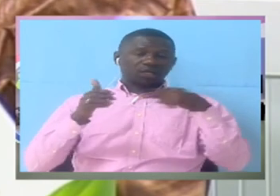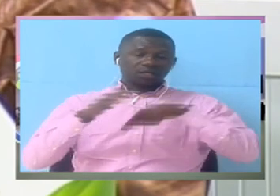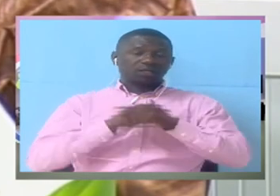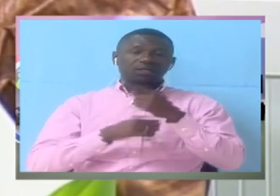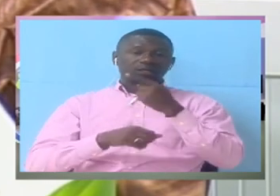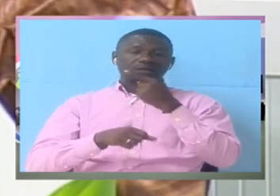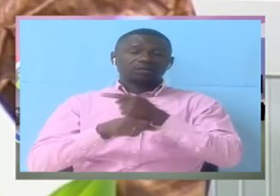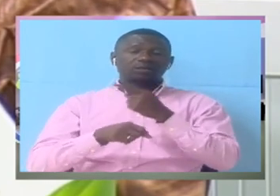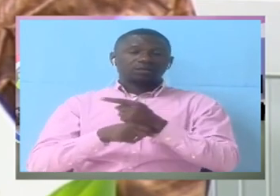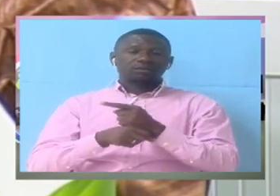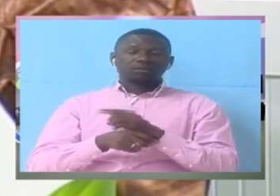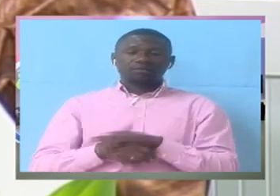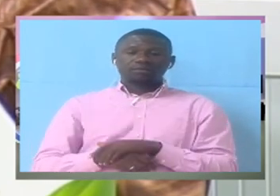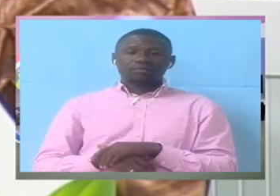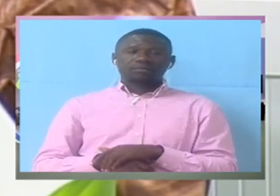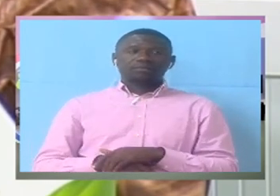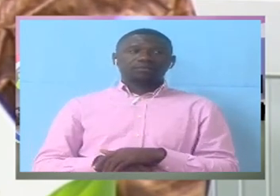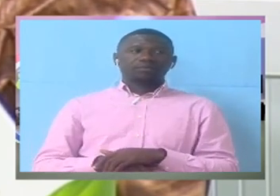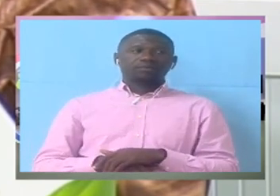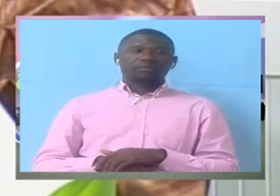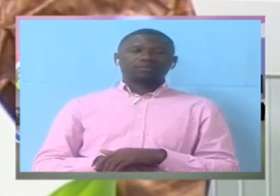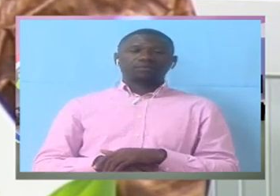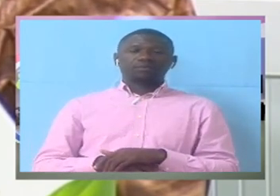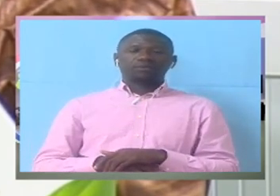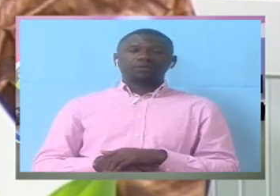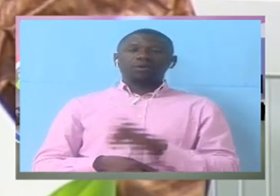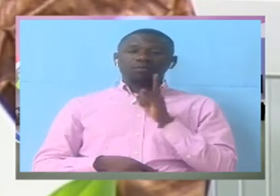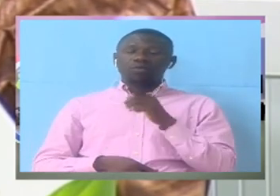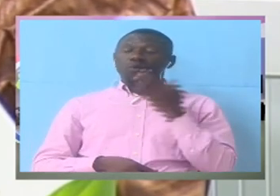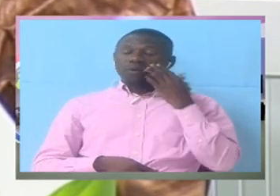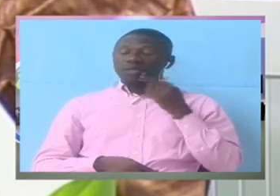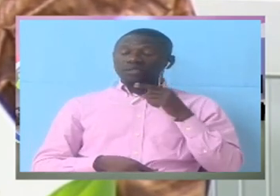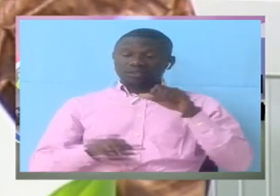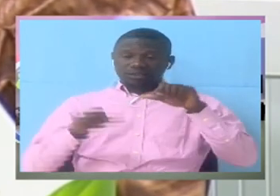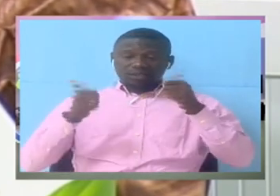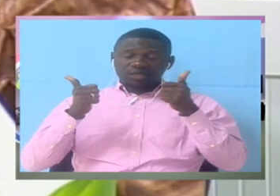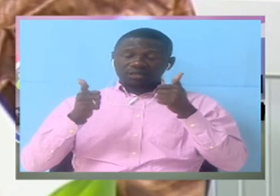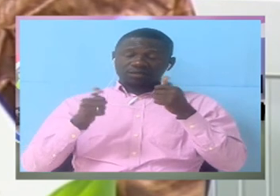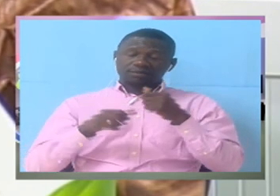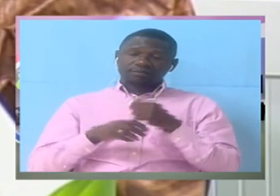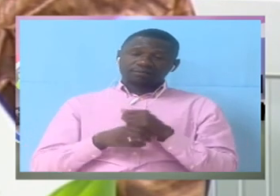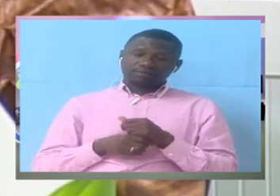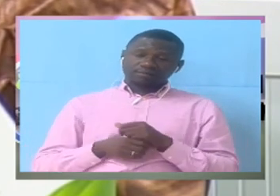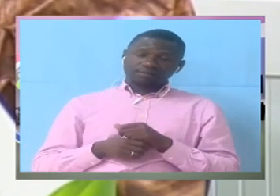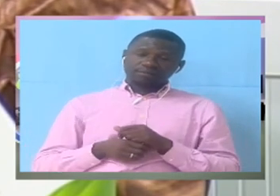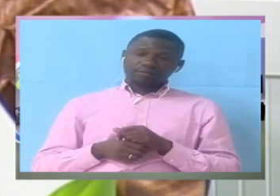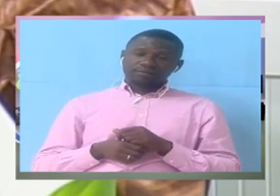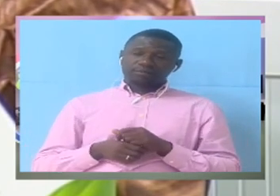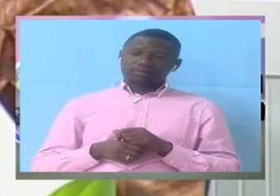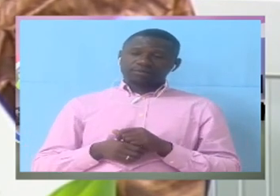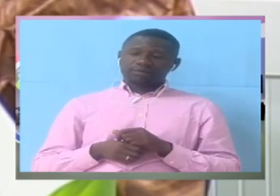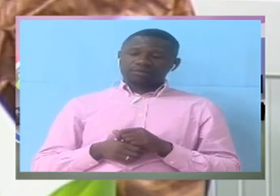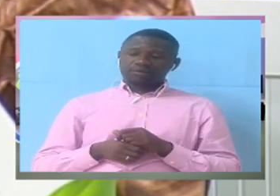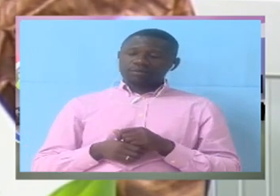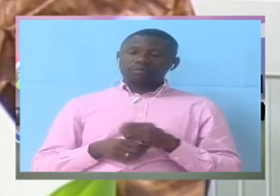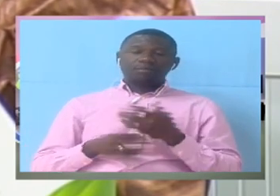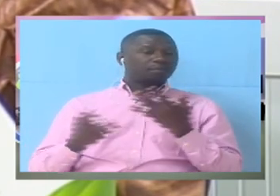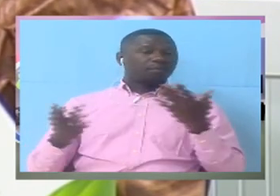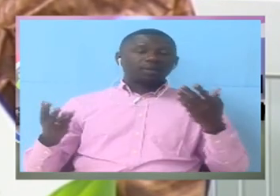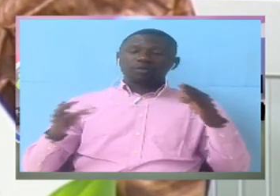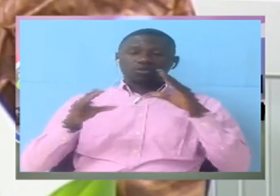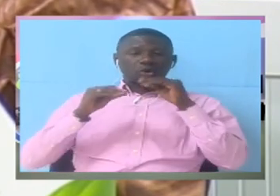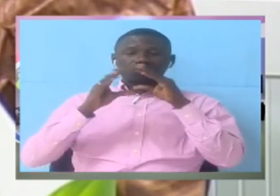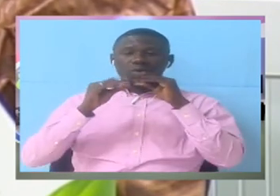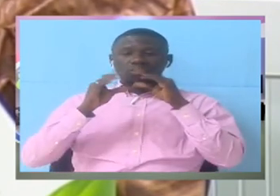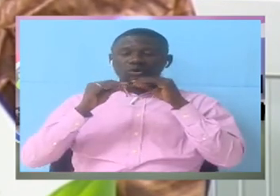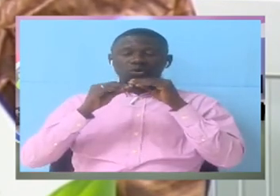is not the first time it's happening. But Kabrin TRRC Lota. But since it was established, there has been a